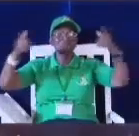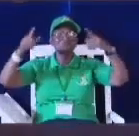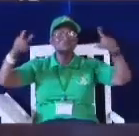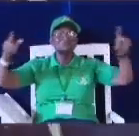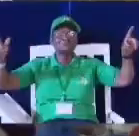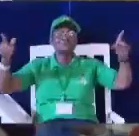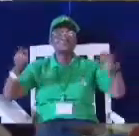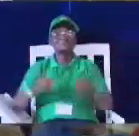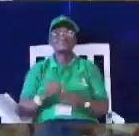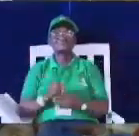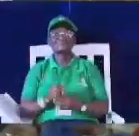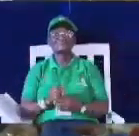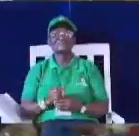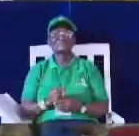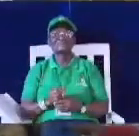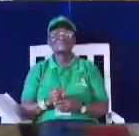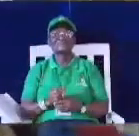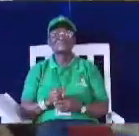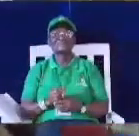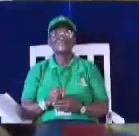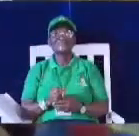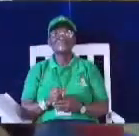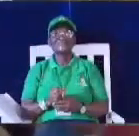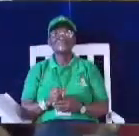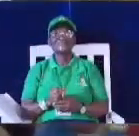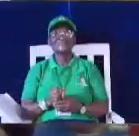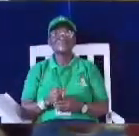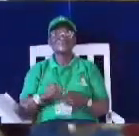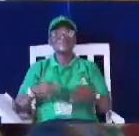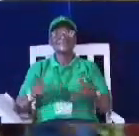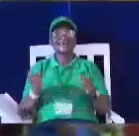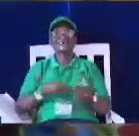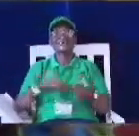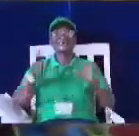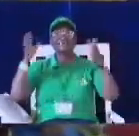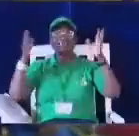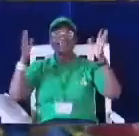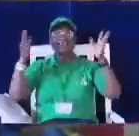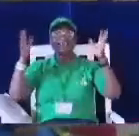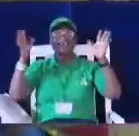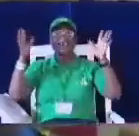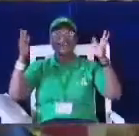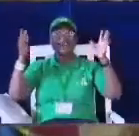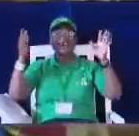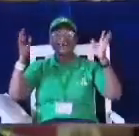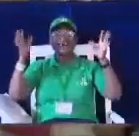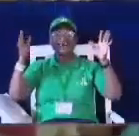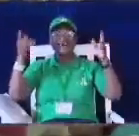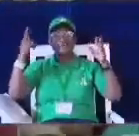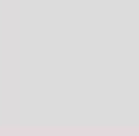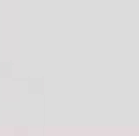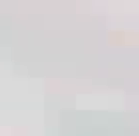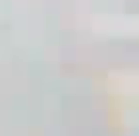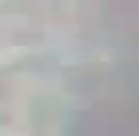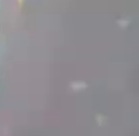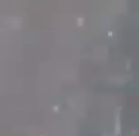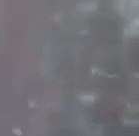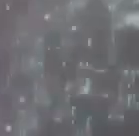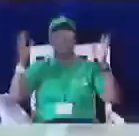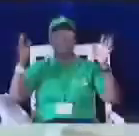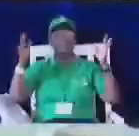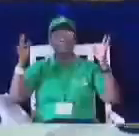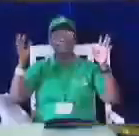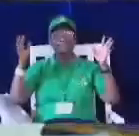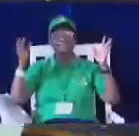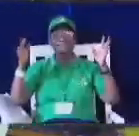God bless you. Well, let's give the Lord a big round of applause for our seminar speakers. God will be with